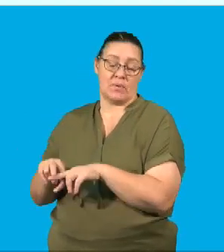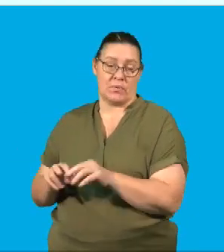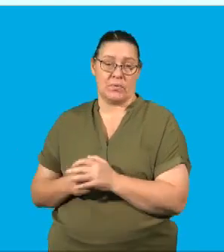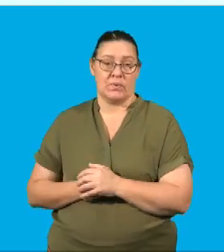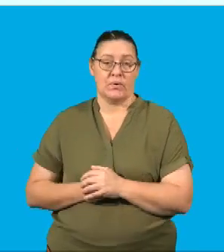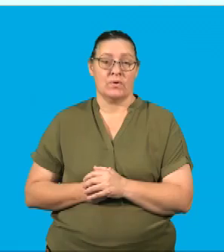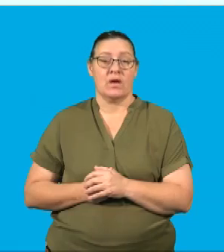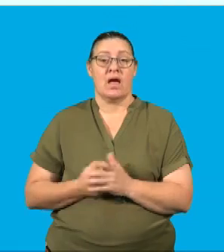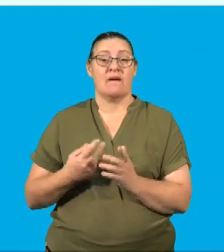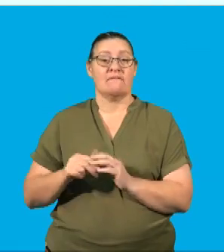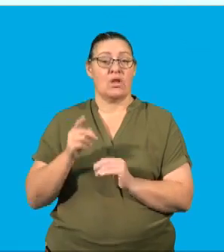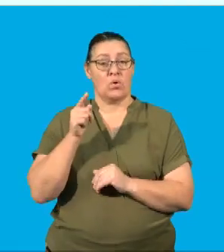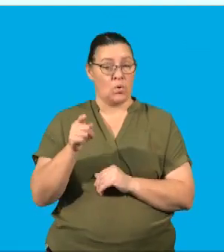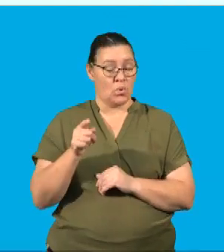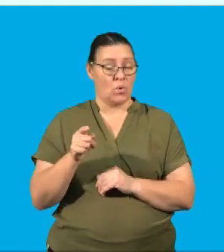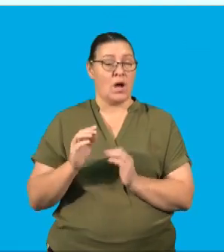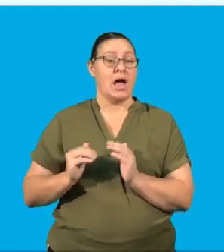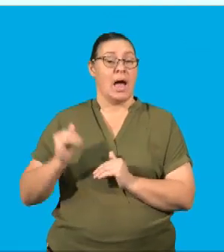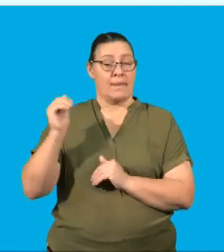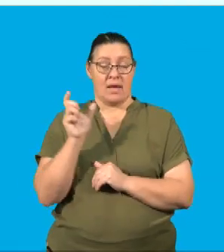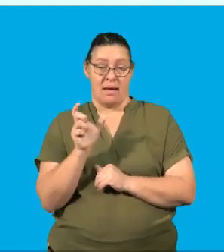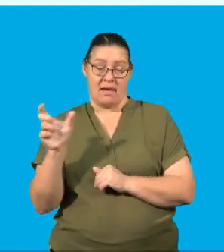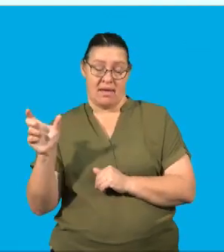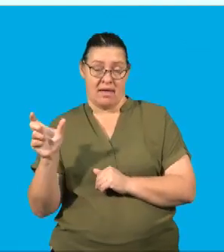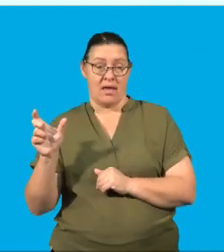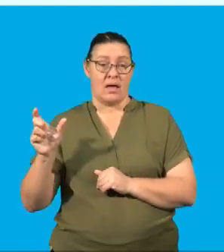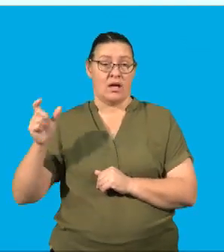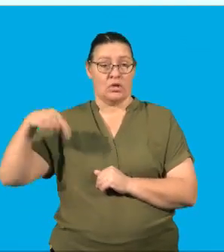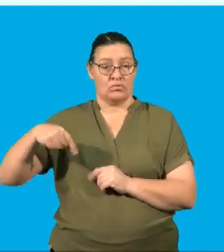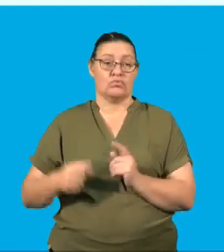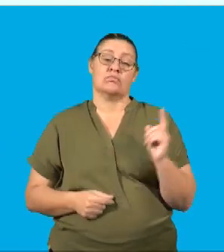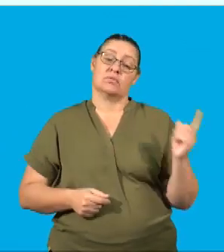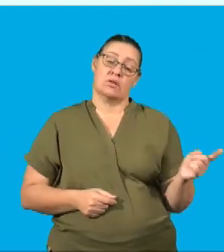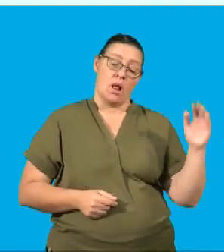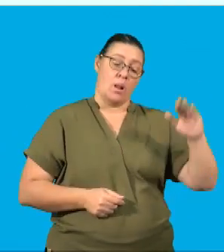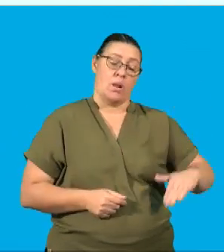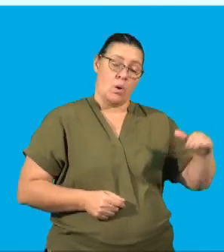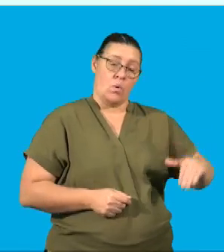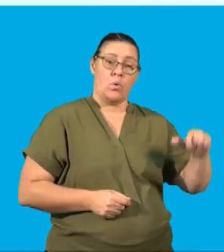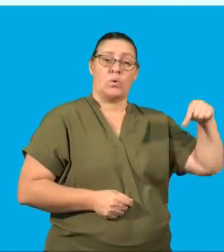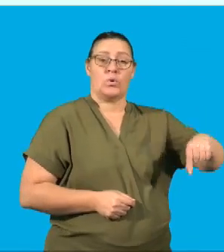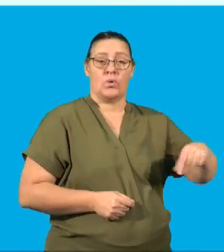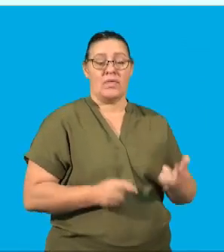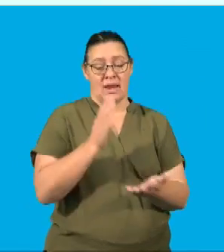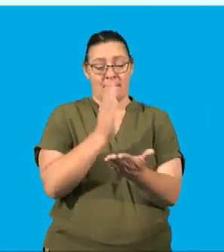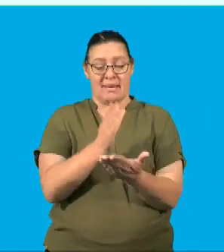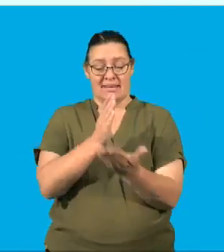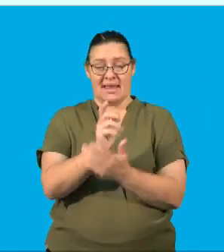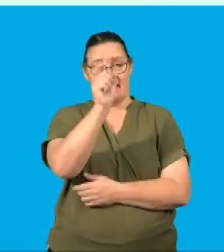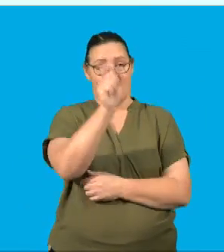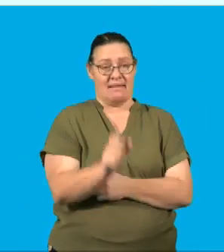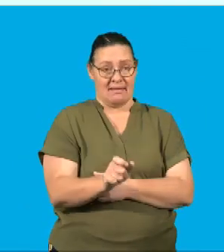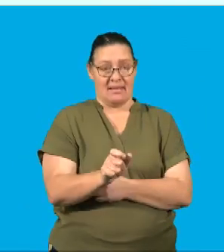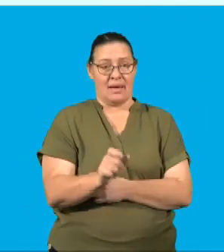maximum value. The value here, it is your upper quartile. This one here will represent your median.